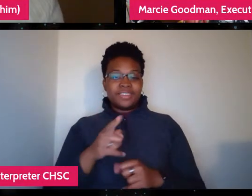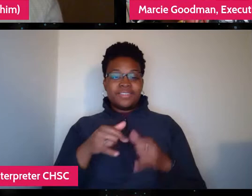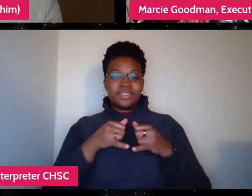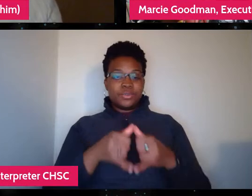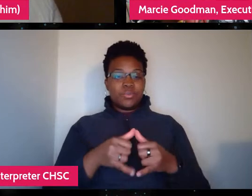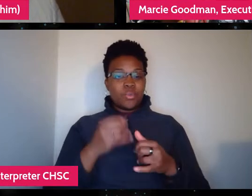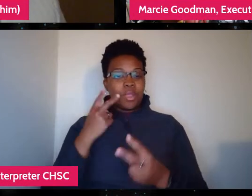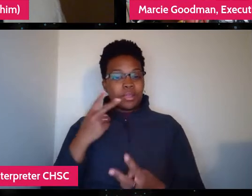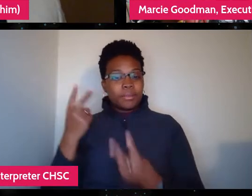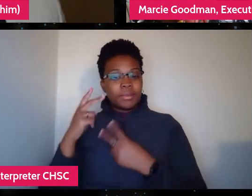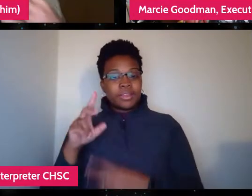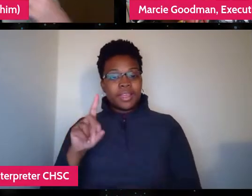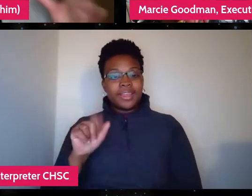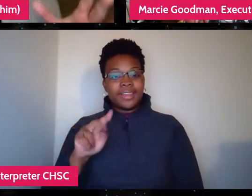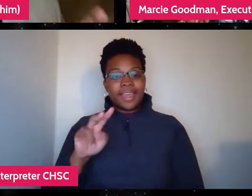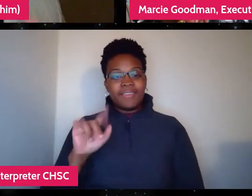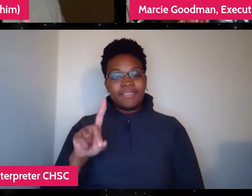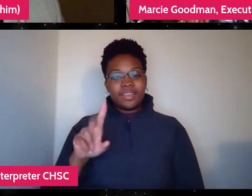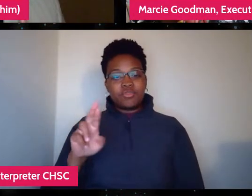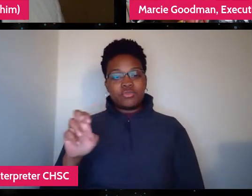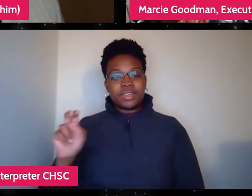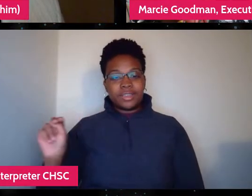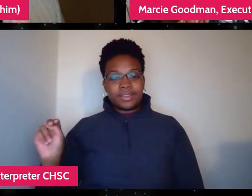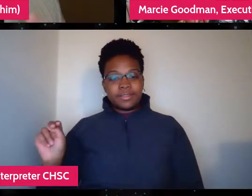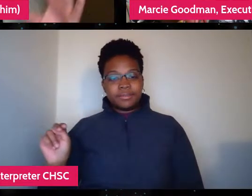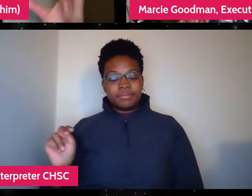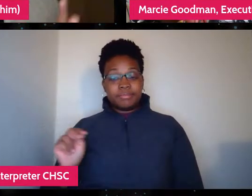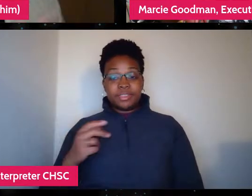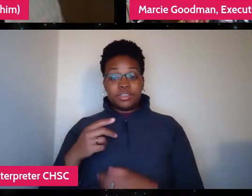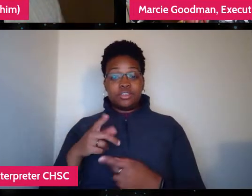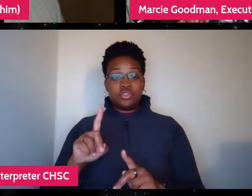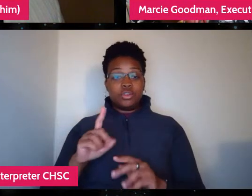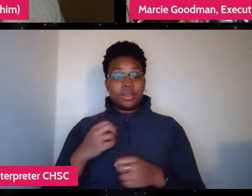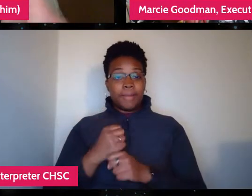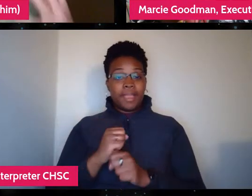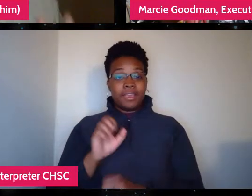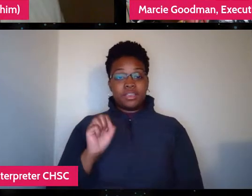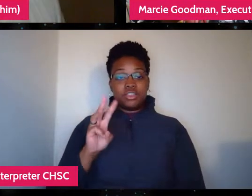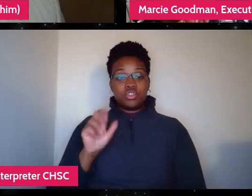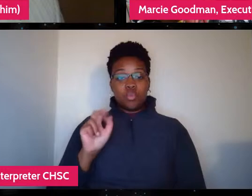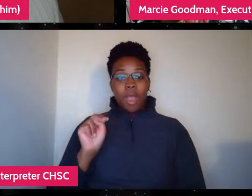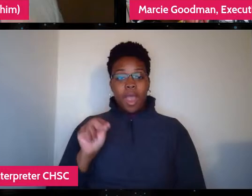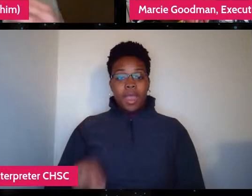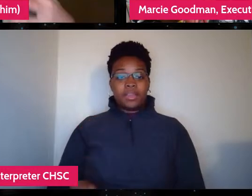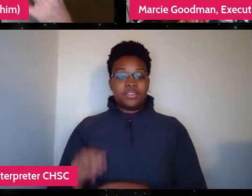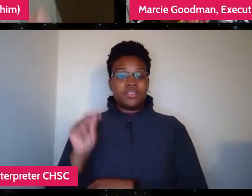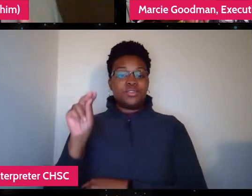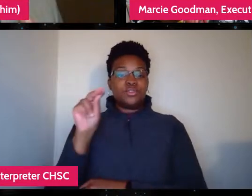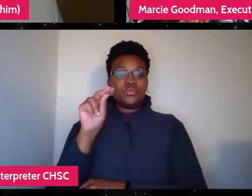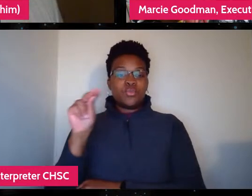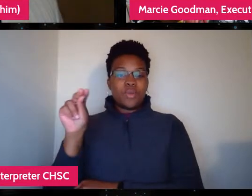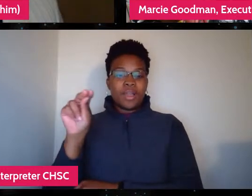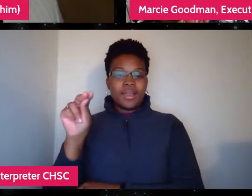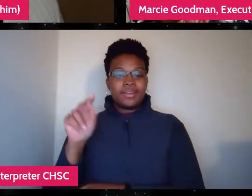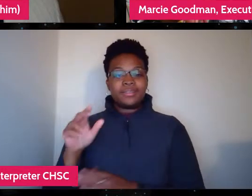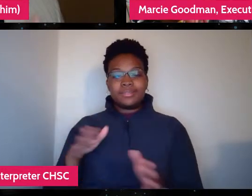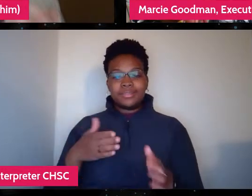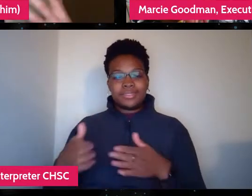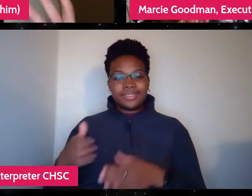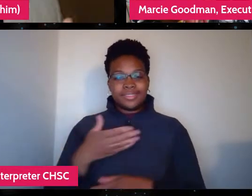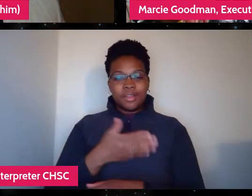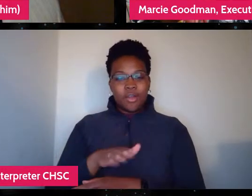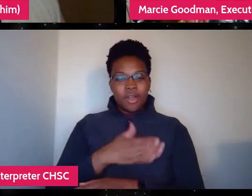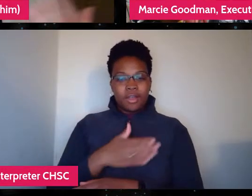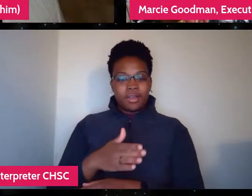David Ream. During the making of Swan Song, I really felt the spirits of the lives that I was